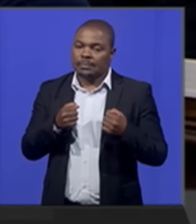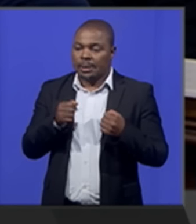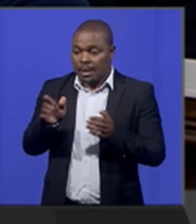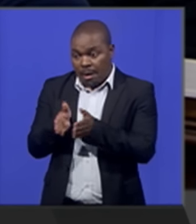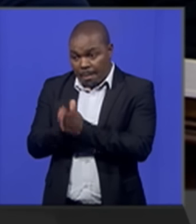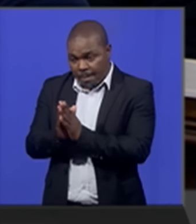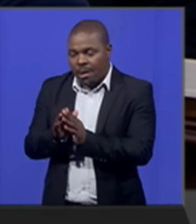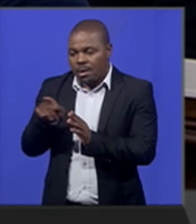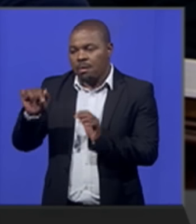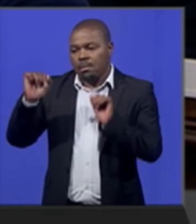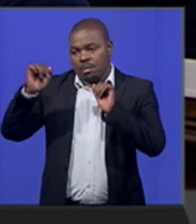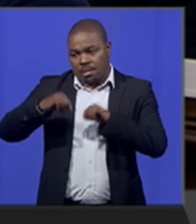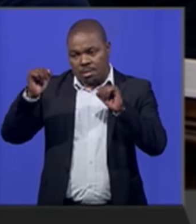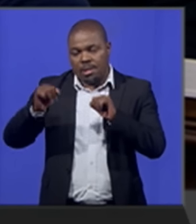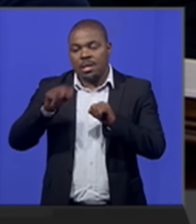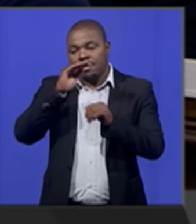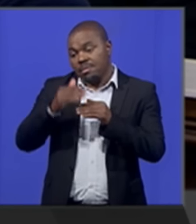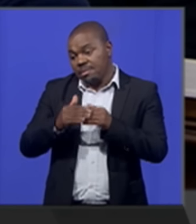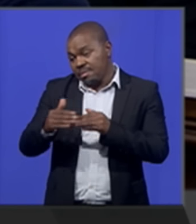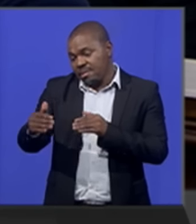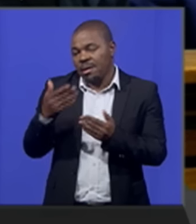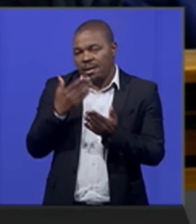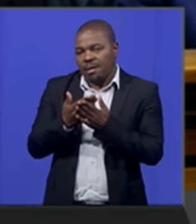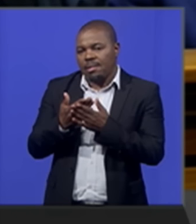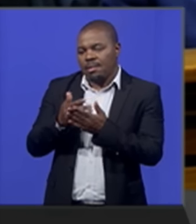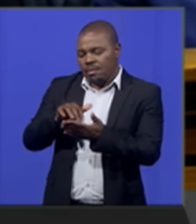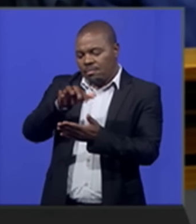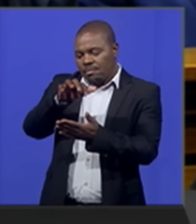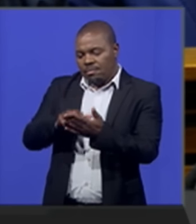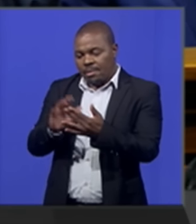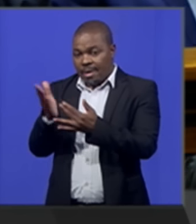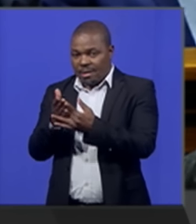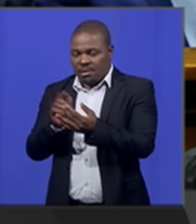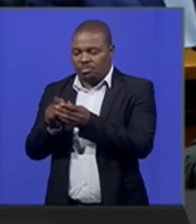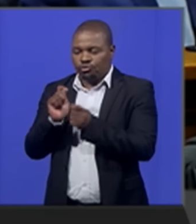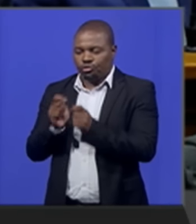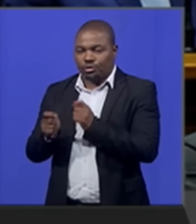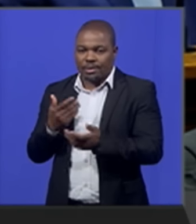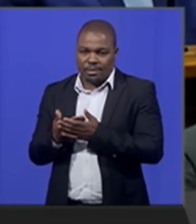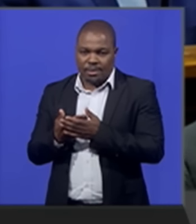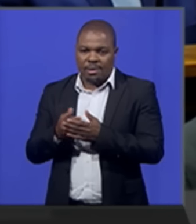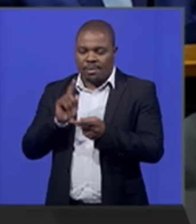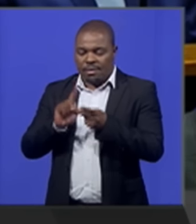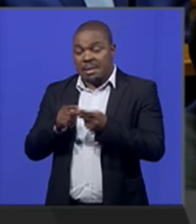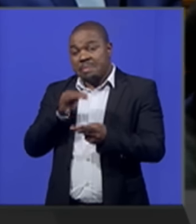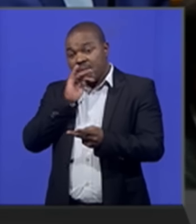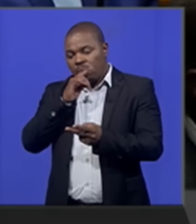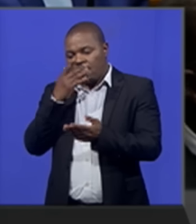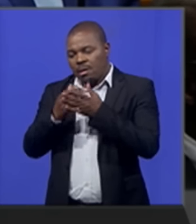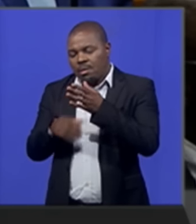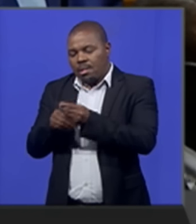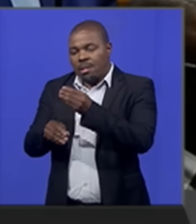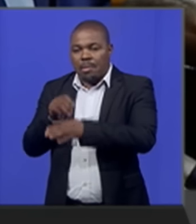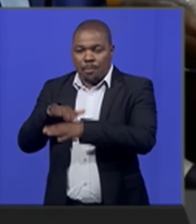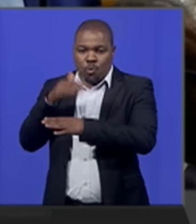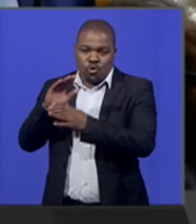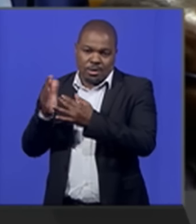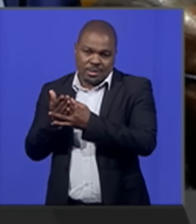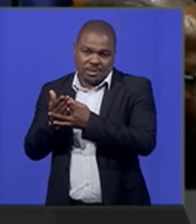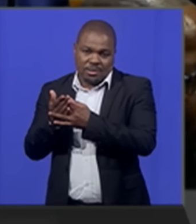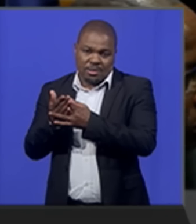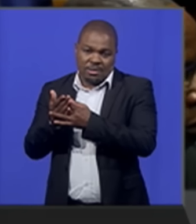there will be further changes, possible changes to the charge sheet, which could include additional charges against some of the accused that are